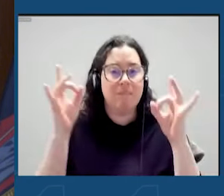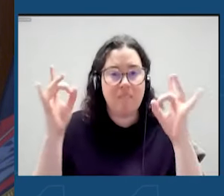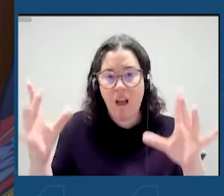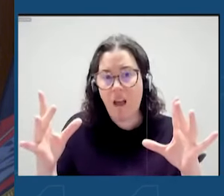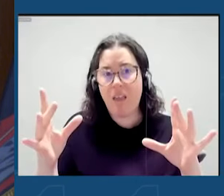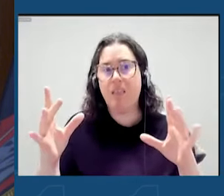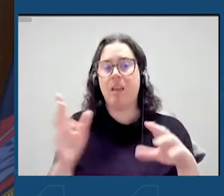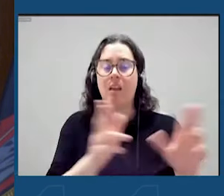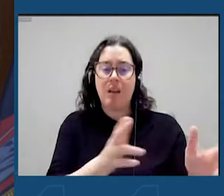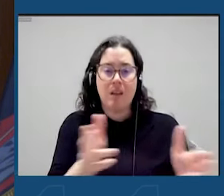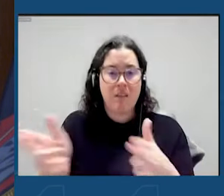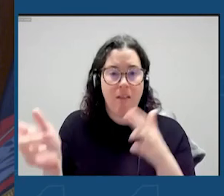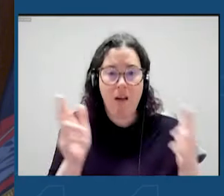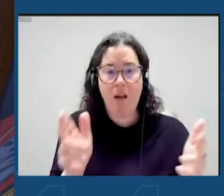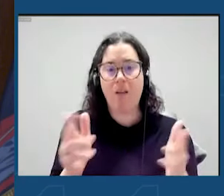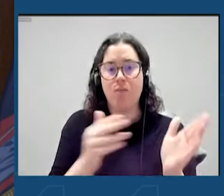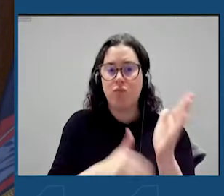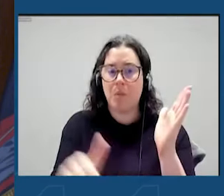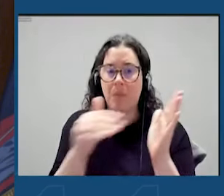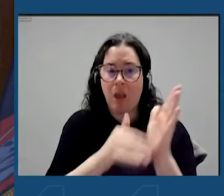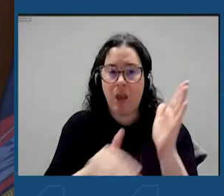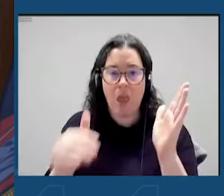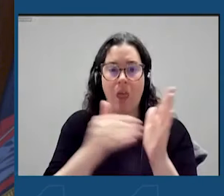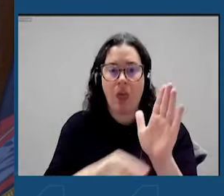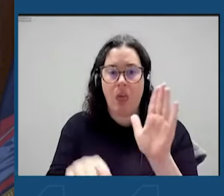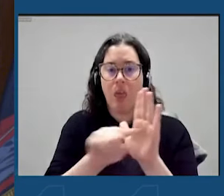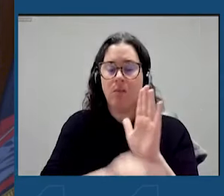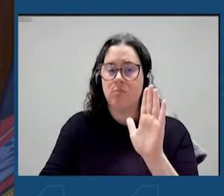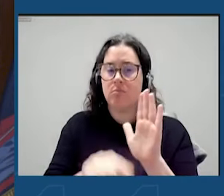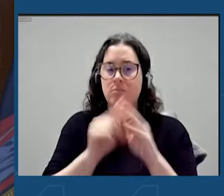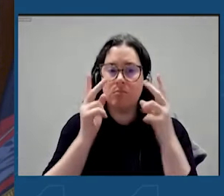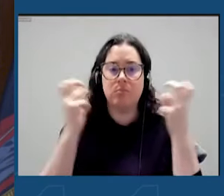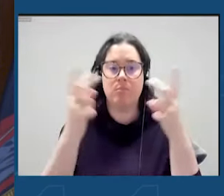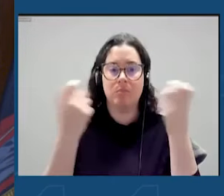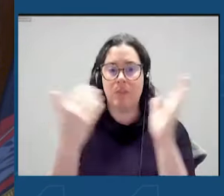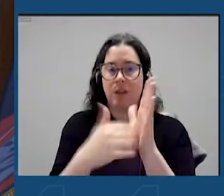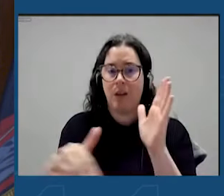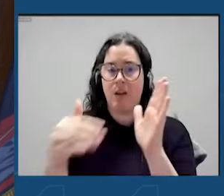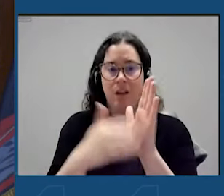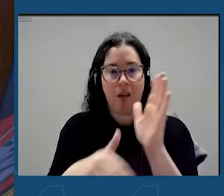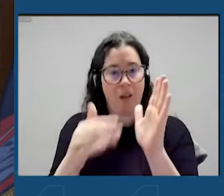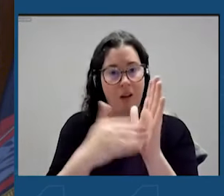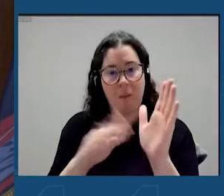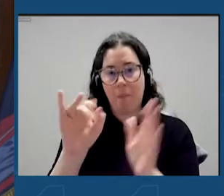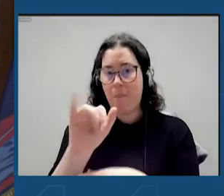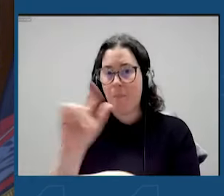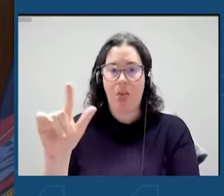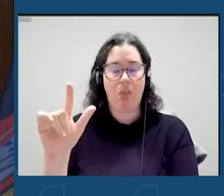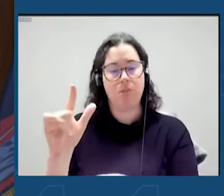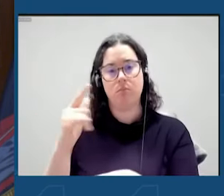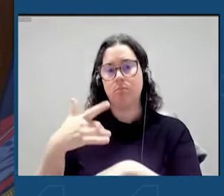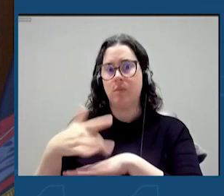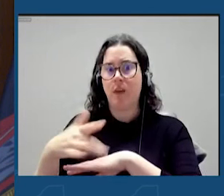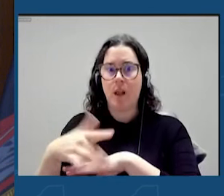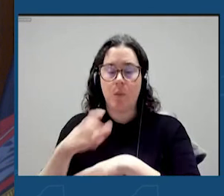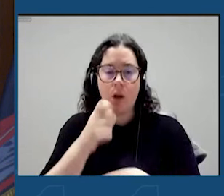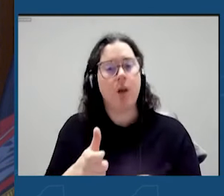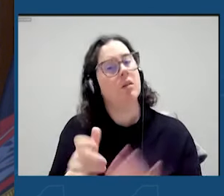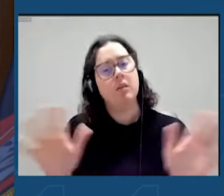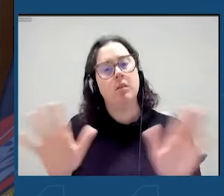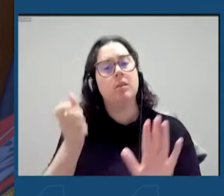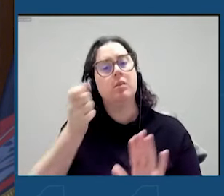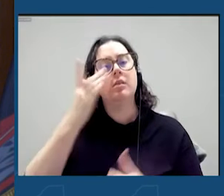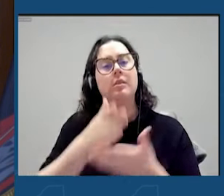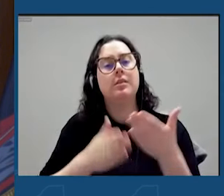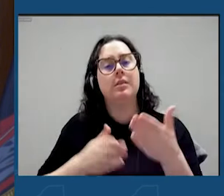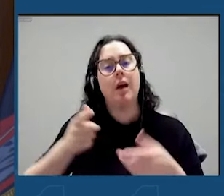bail eligible, sometimes judges are not setting bail in these cases, and they're remanding in